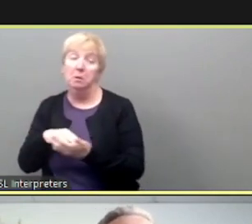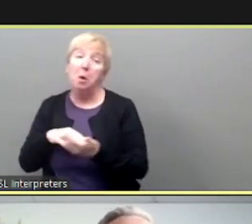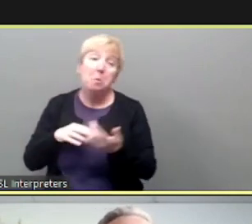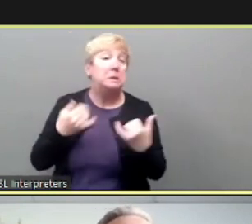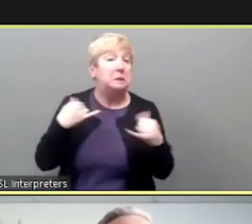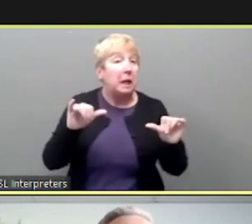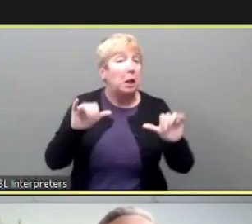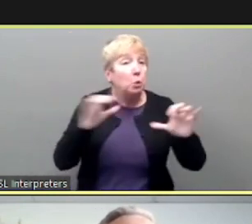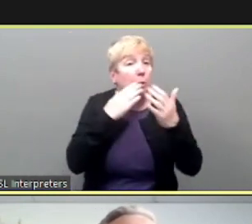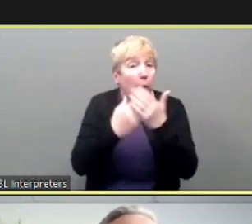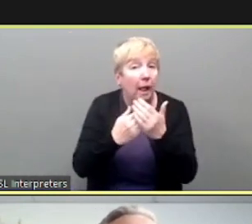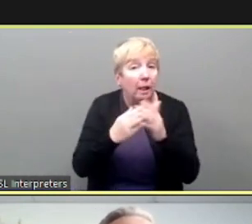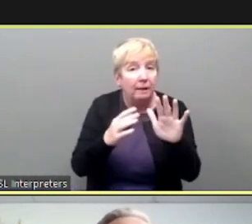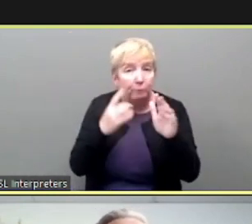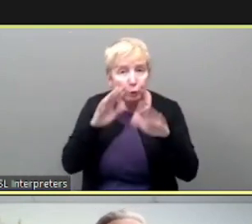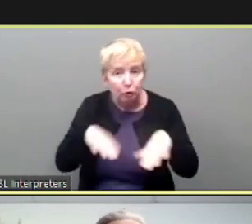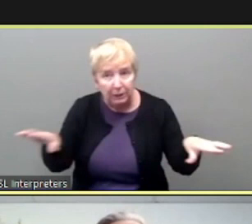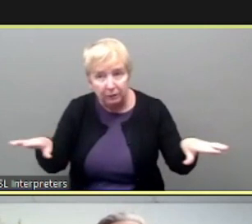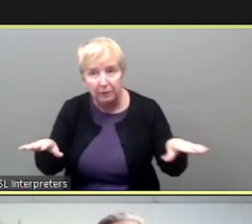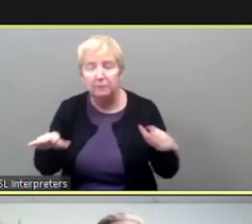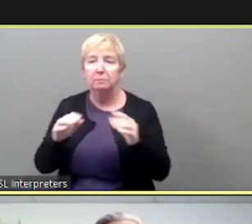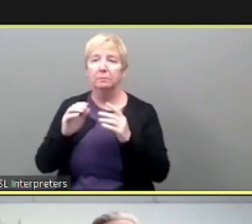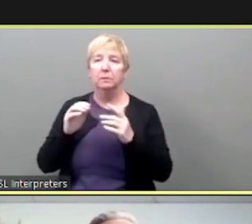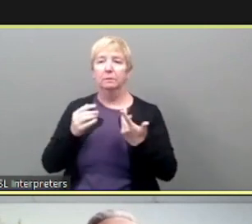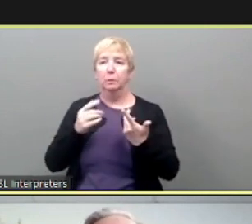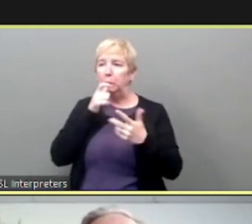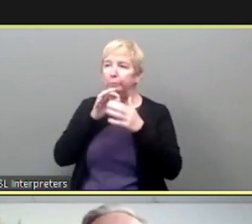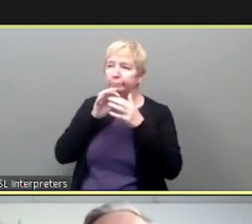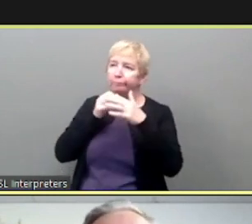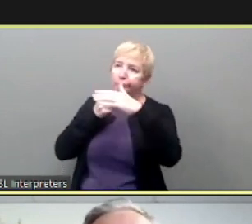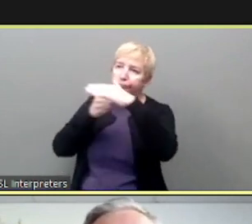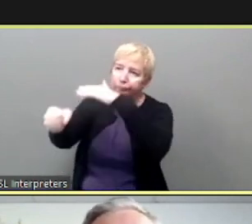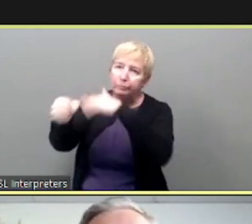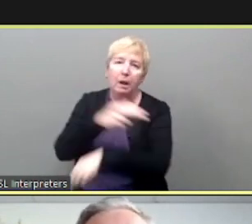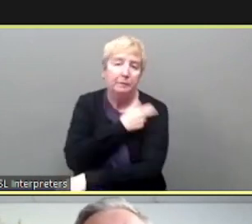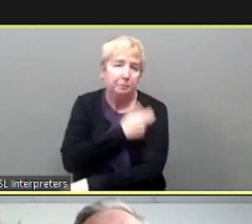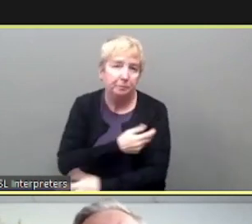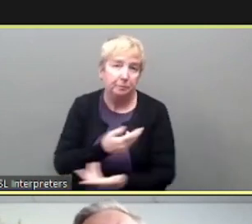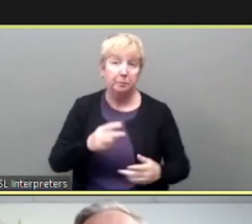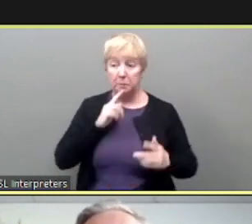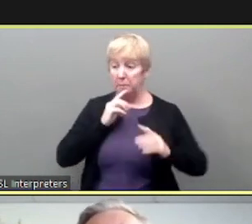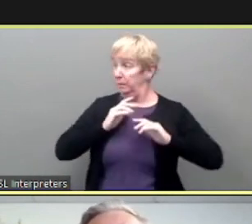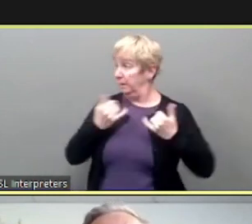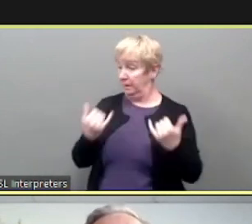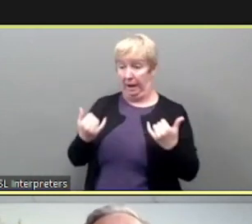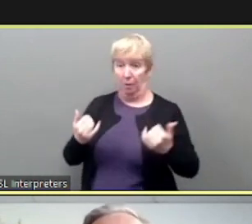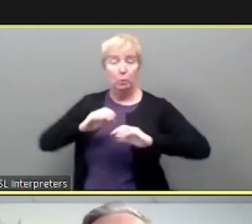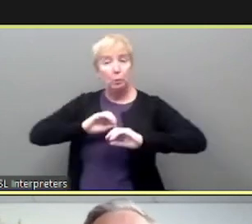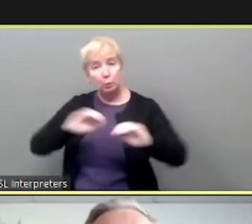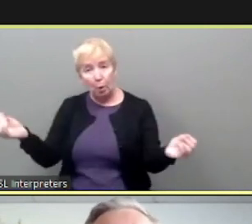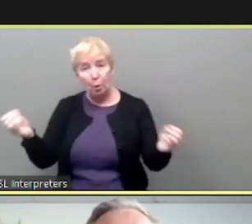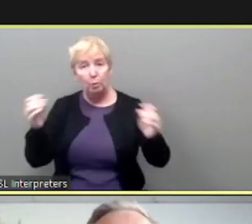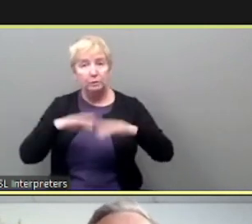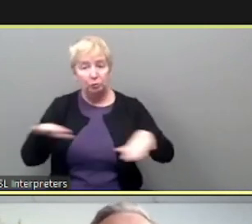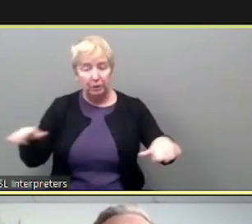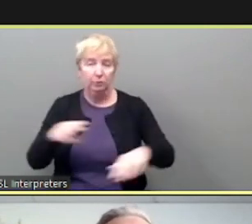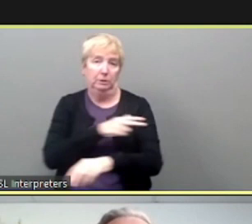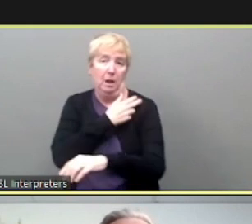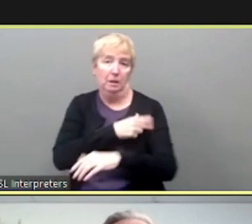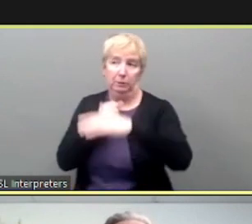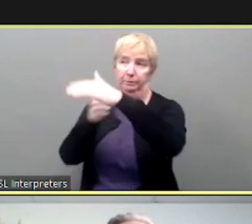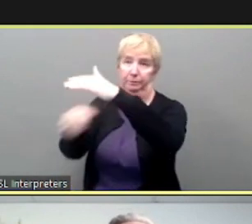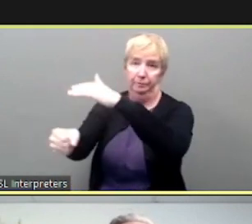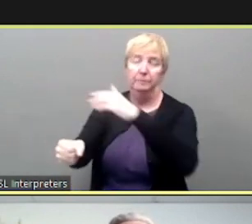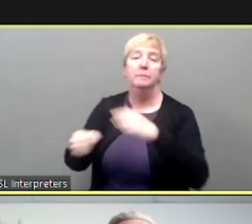very well on the kids side of things. No children hospitalized, and we still think that relates to our